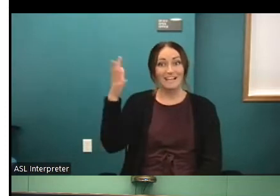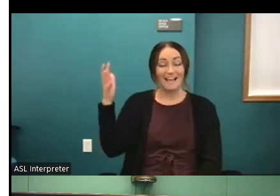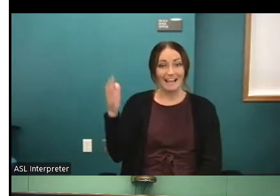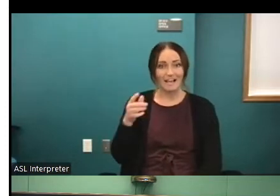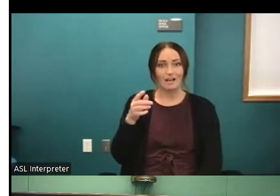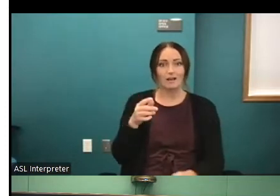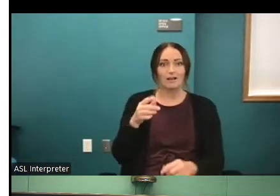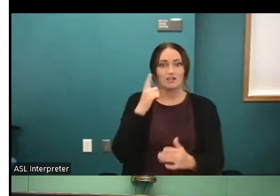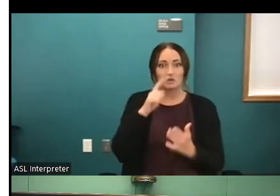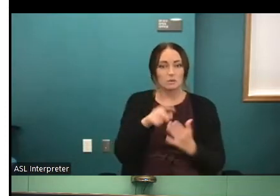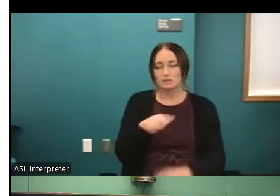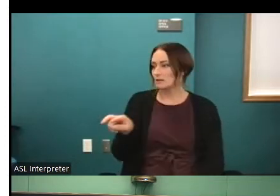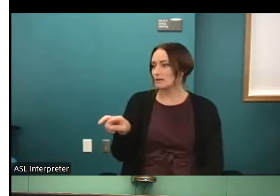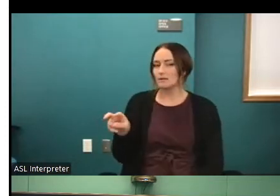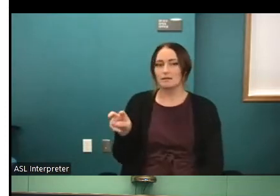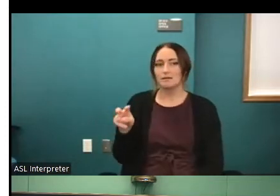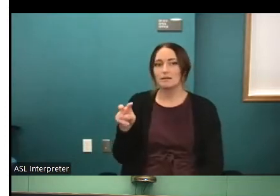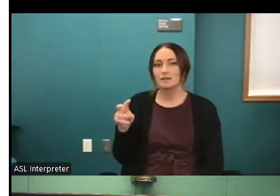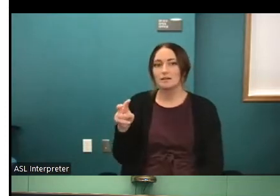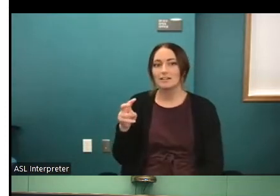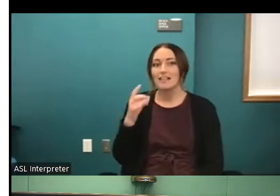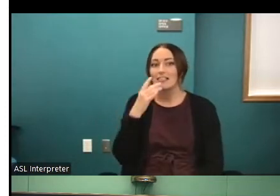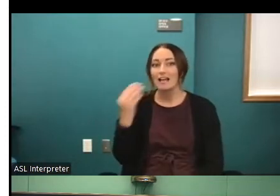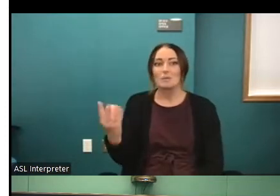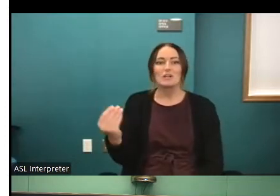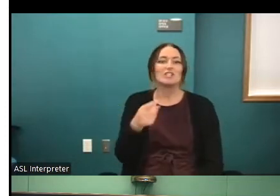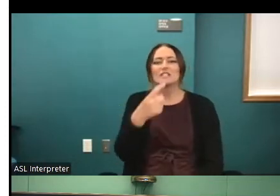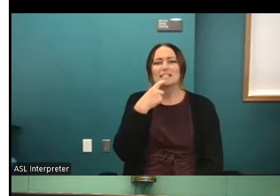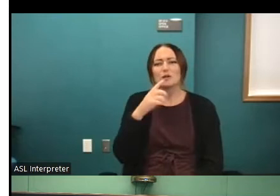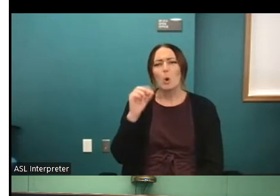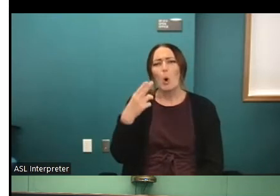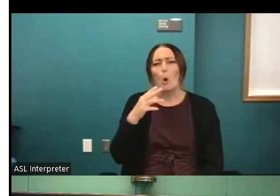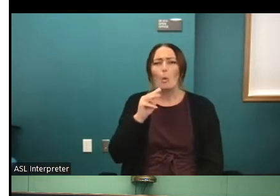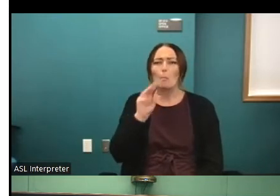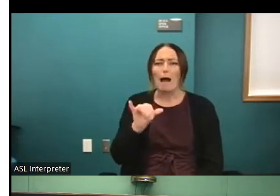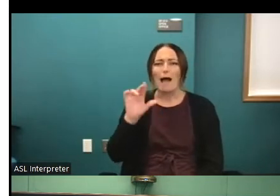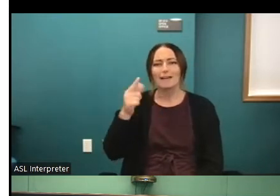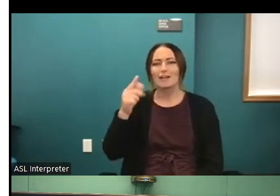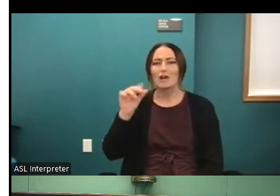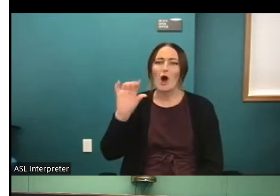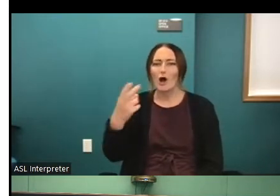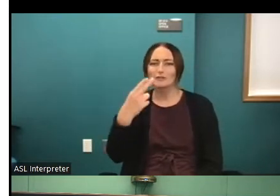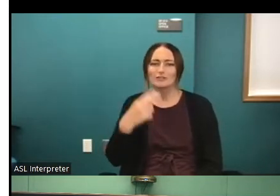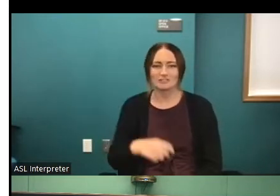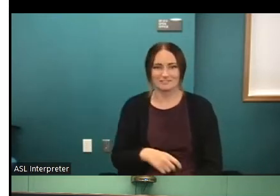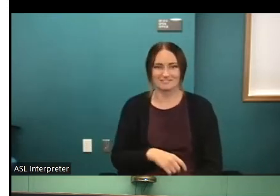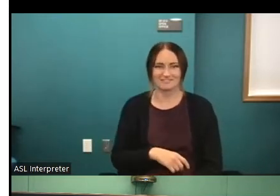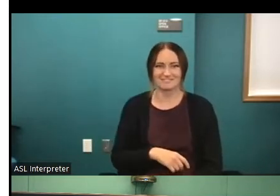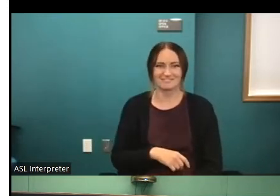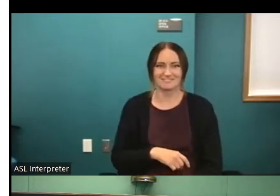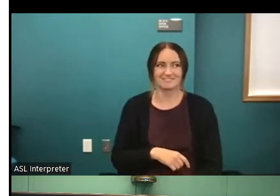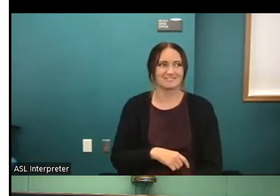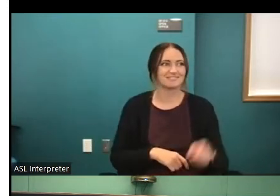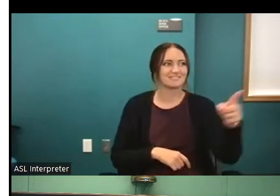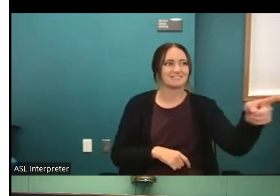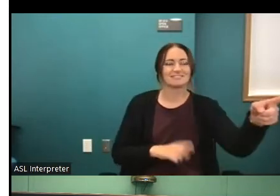And then we reinforce the light up toy. Oh my god. Oh my gosh. My life. So Well,